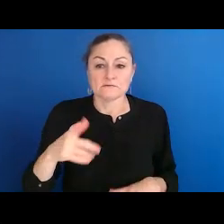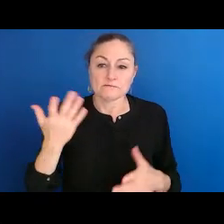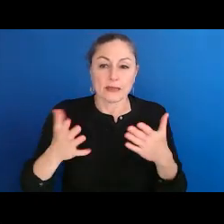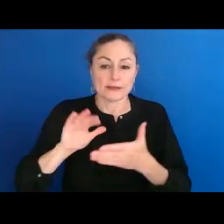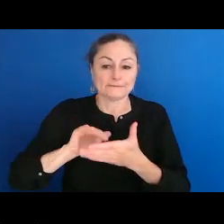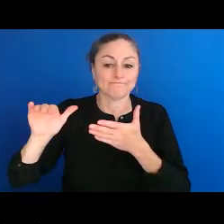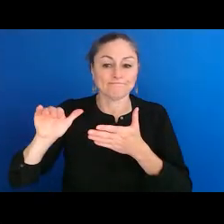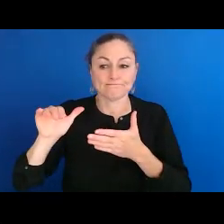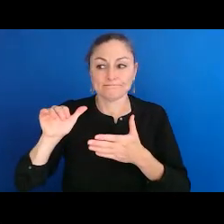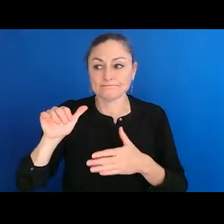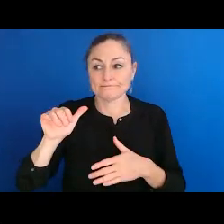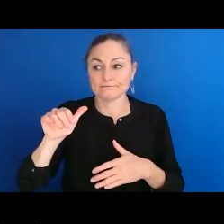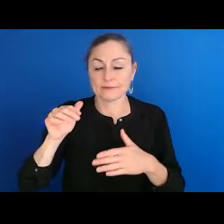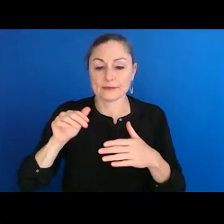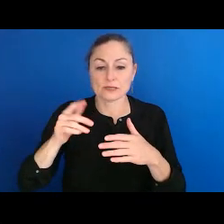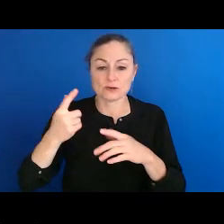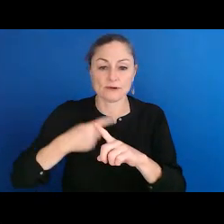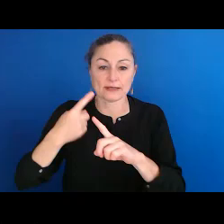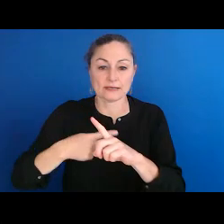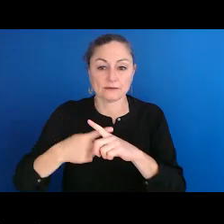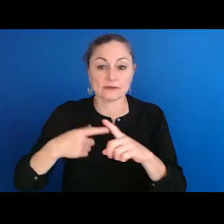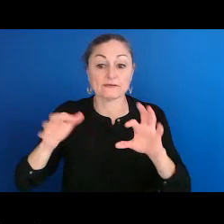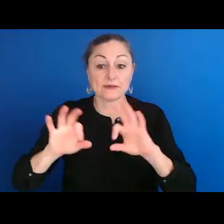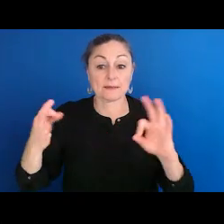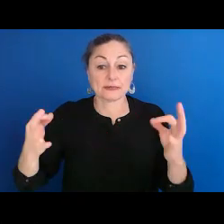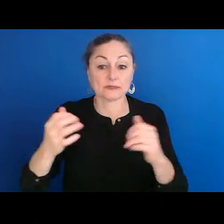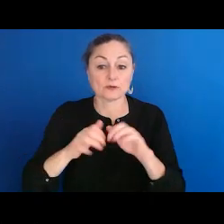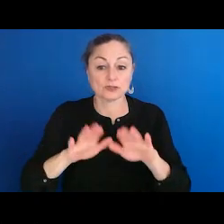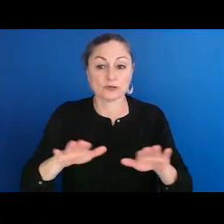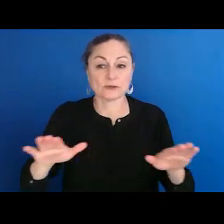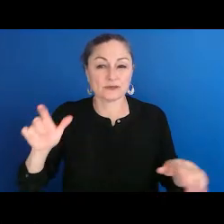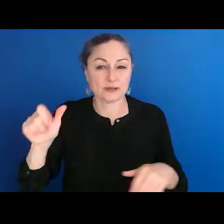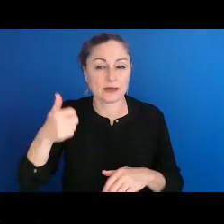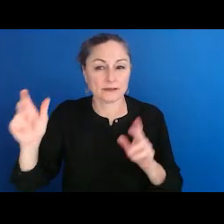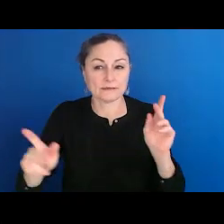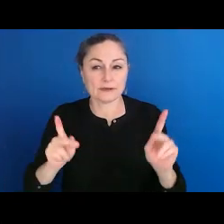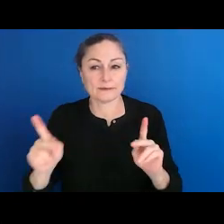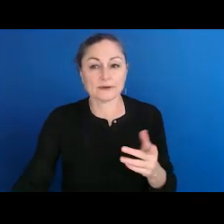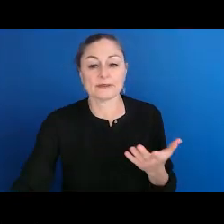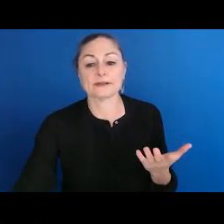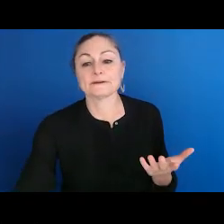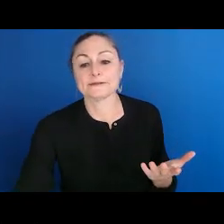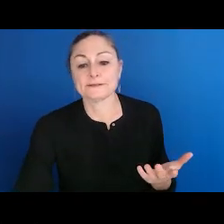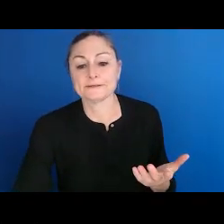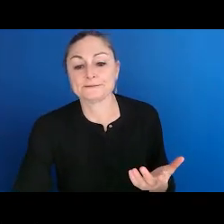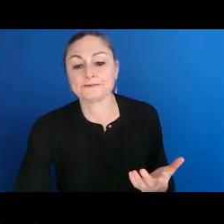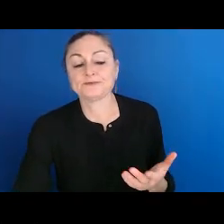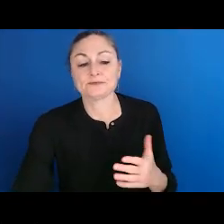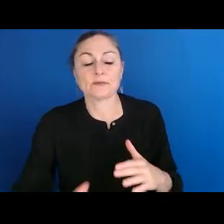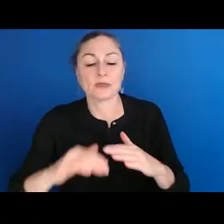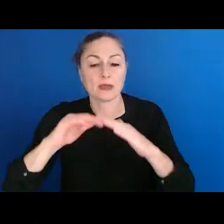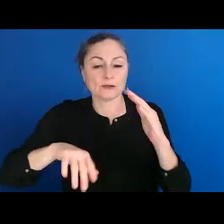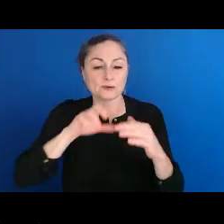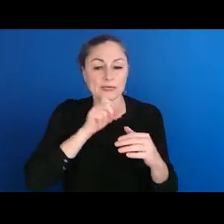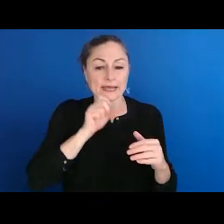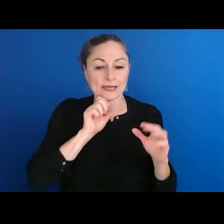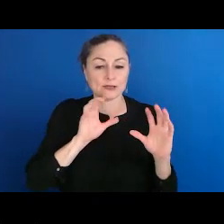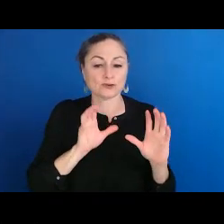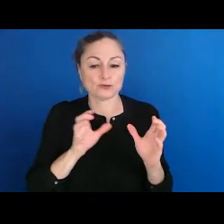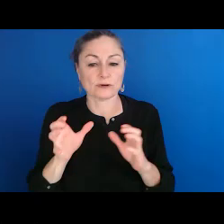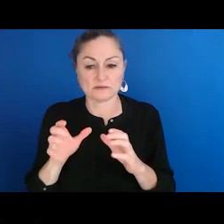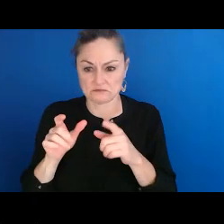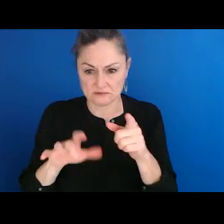to renting to families with children and other folks who are under those age groups. And you can